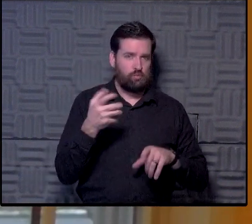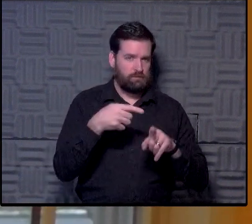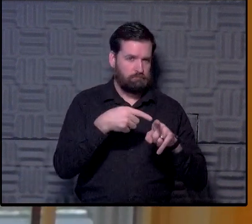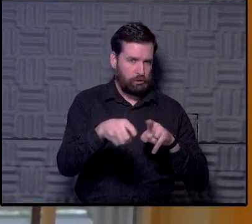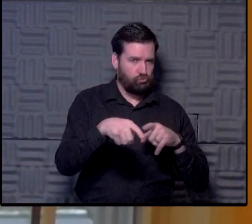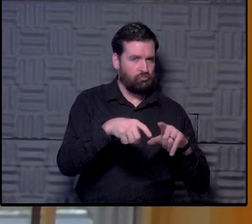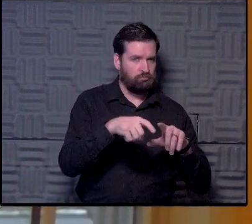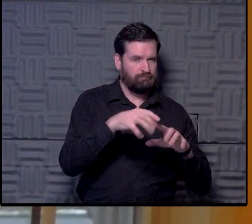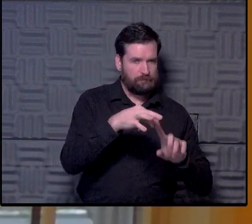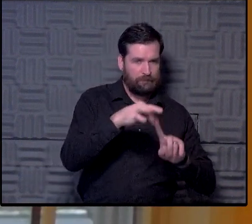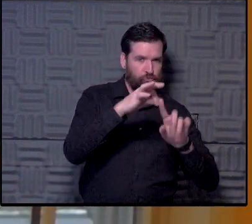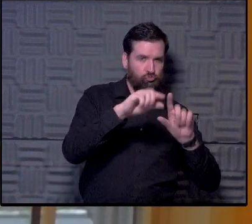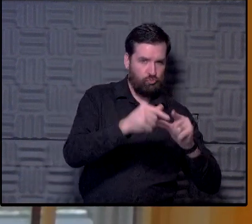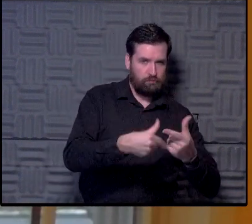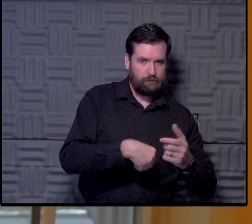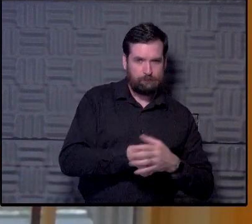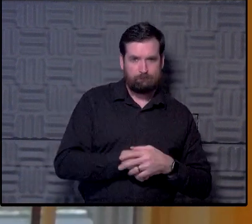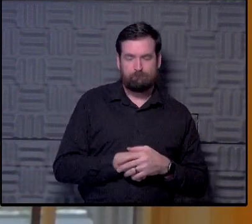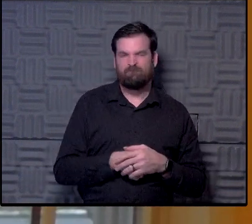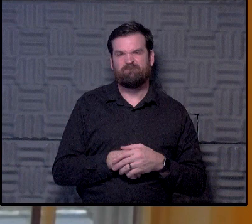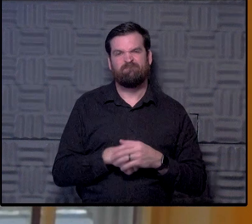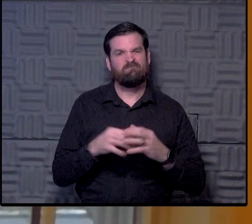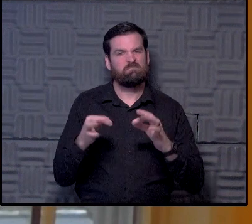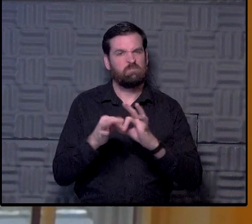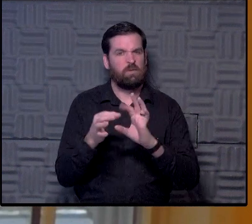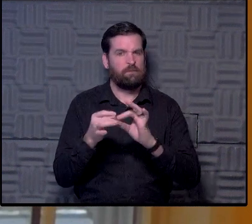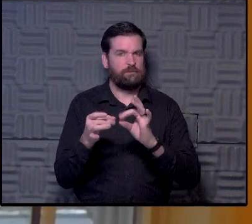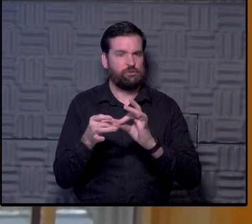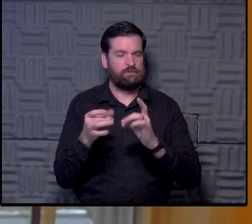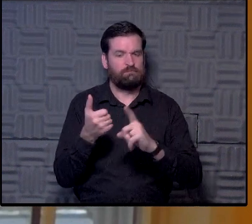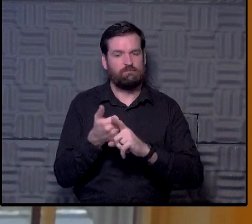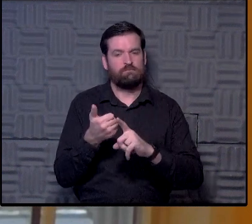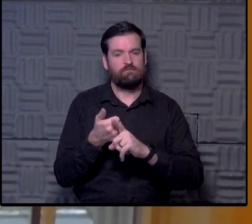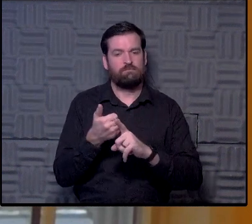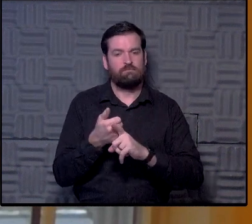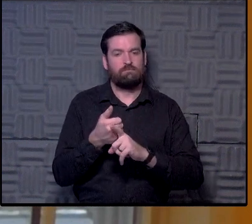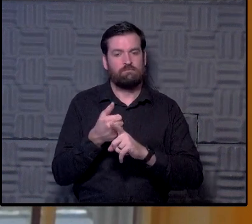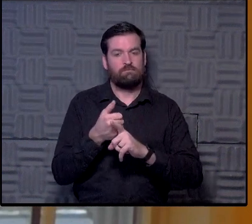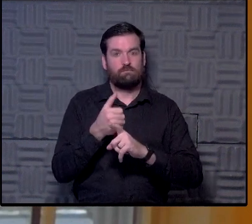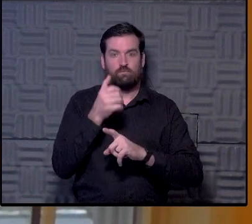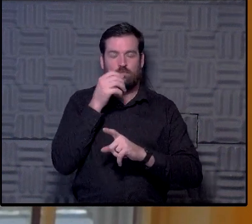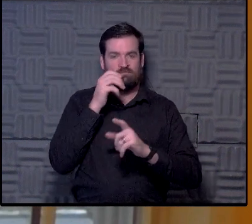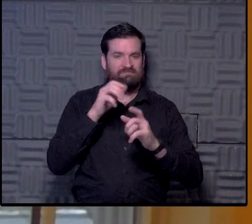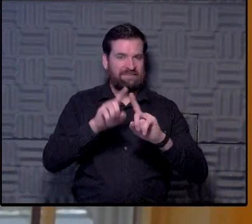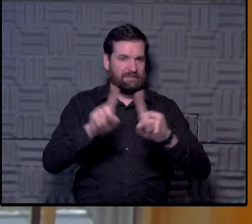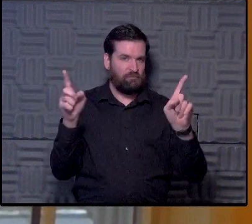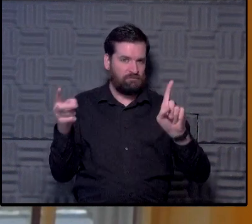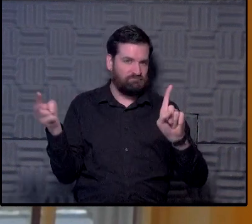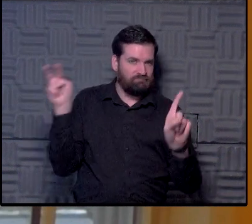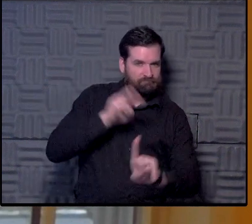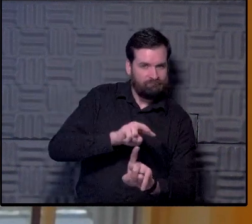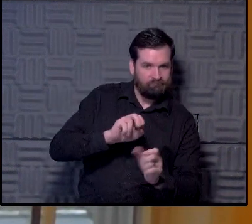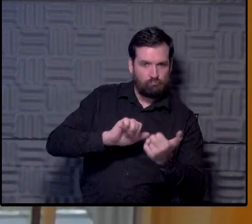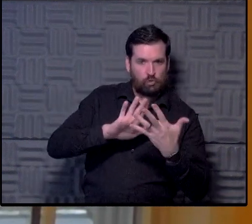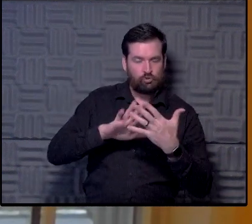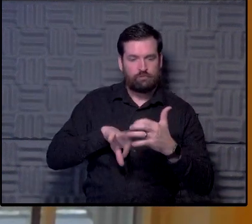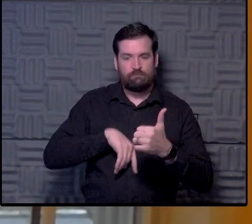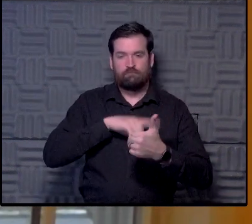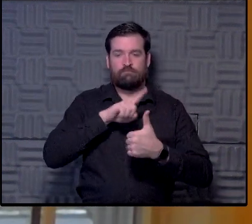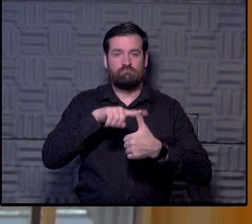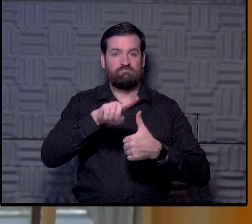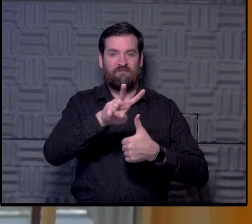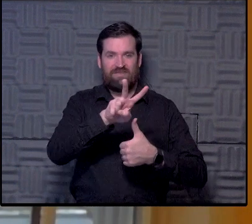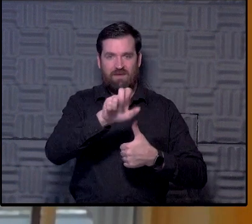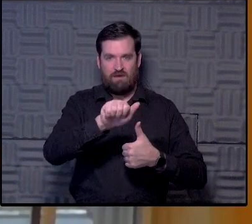groups that I think are worth mentioning who are going to be approaching this a little differently. One is the